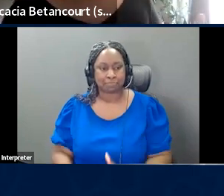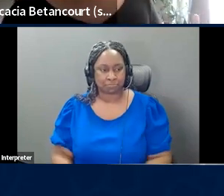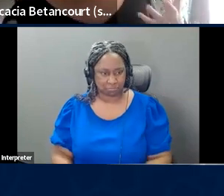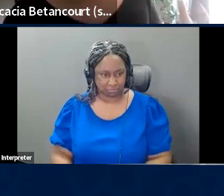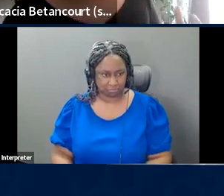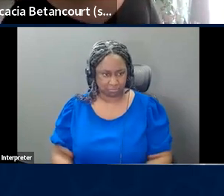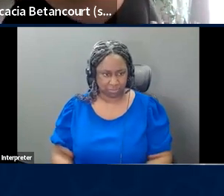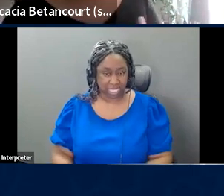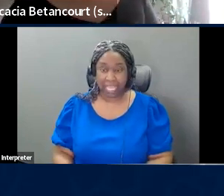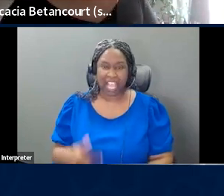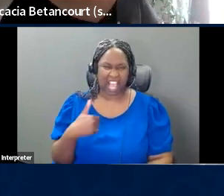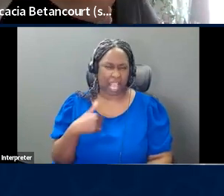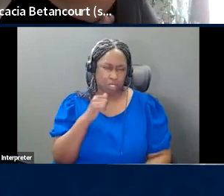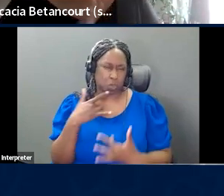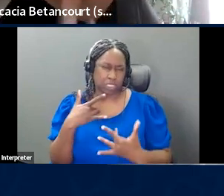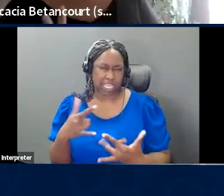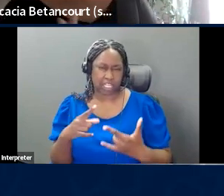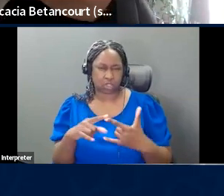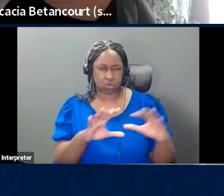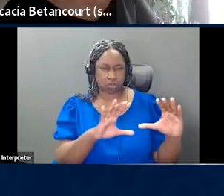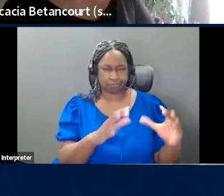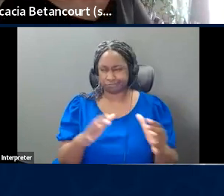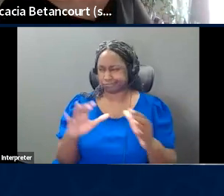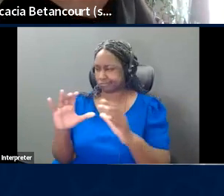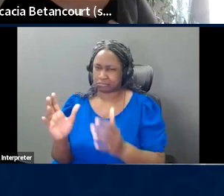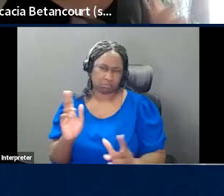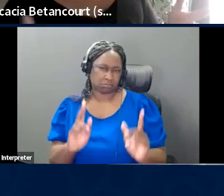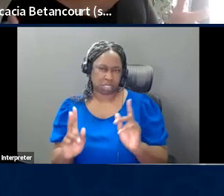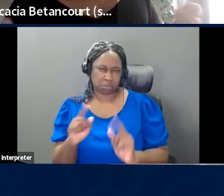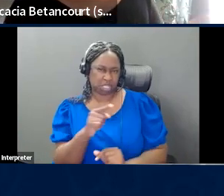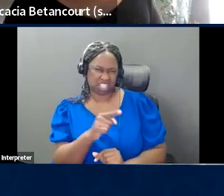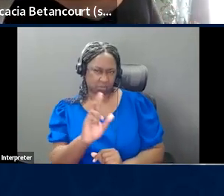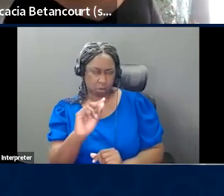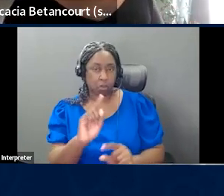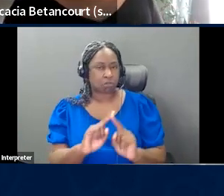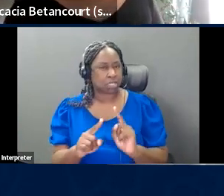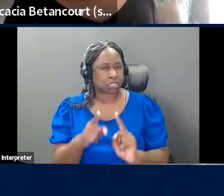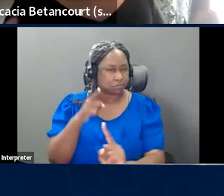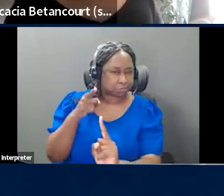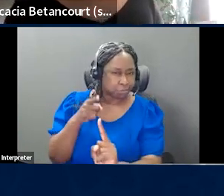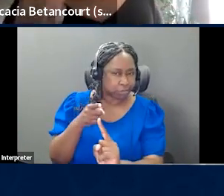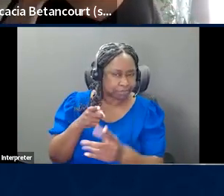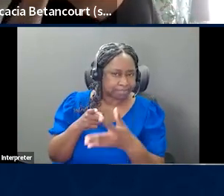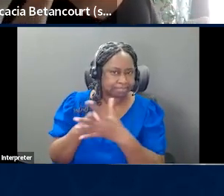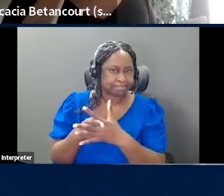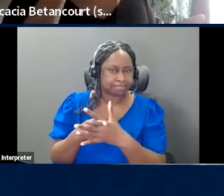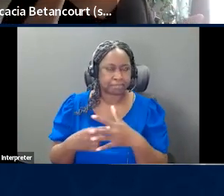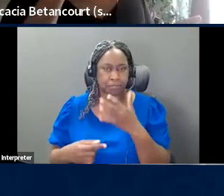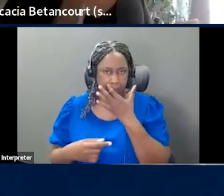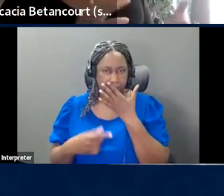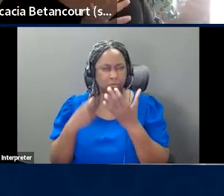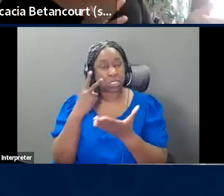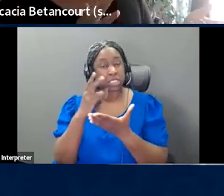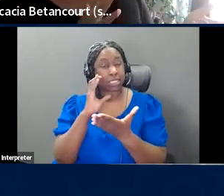categorize people in general, obviously, but just to illustrate the point, we're going to talk about people as characters, the people that we see in